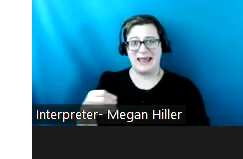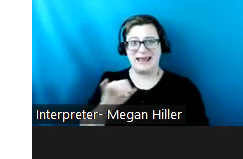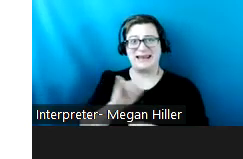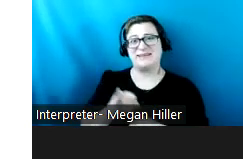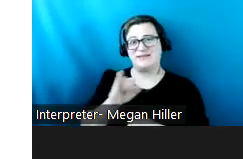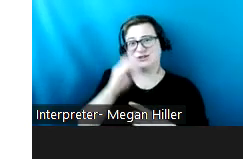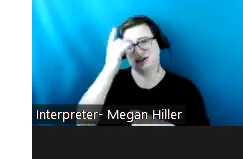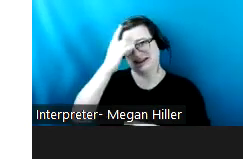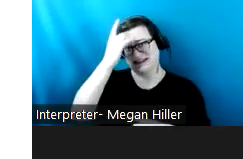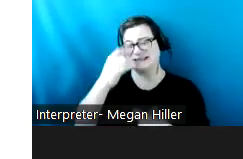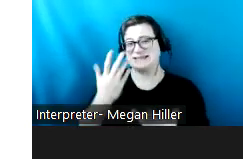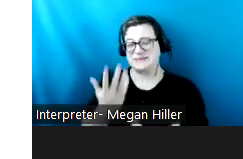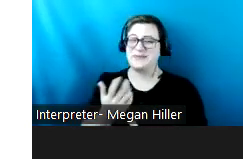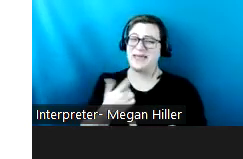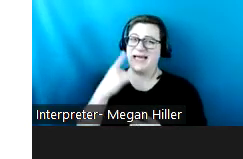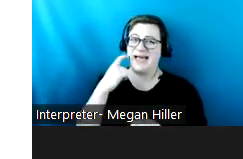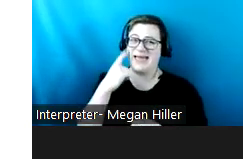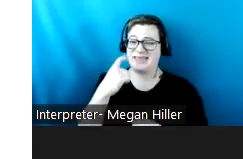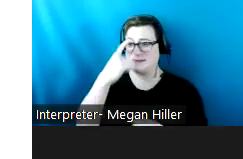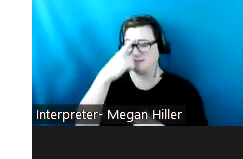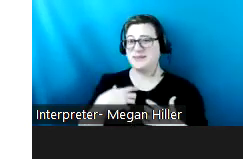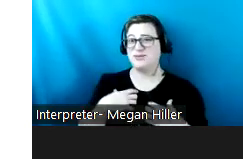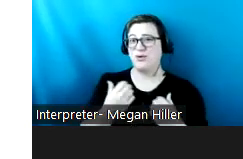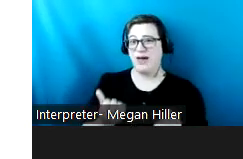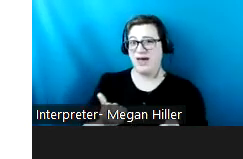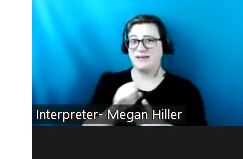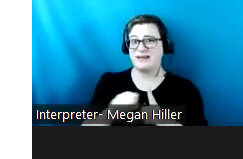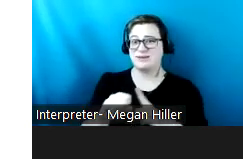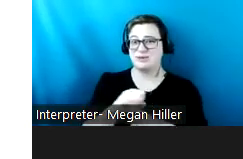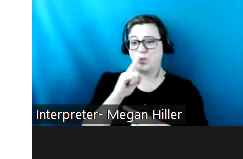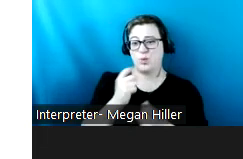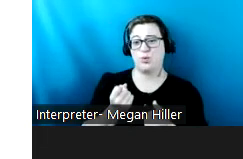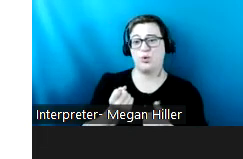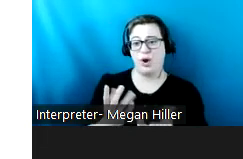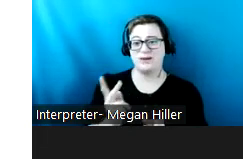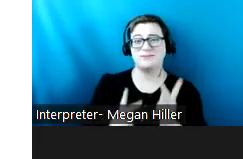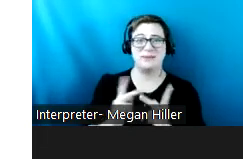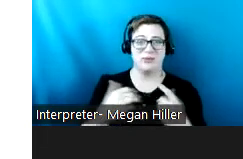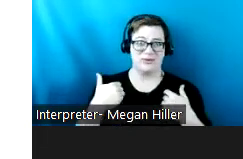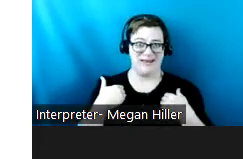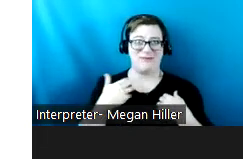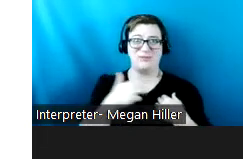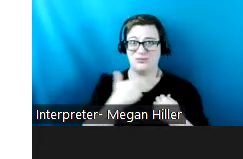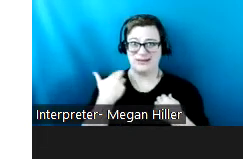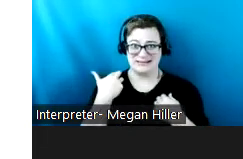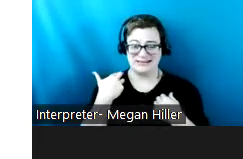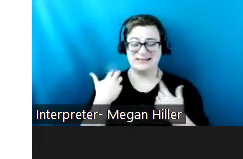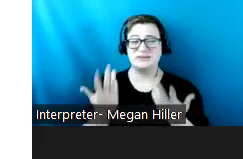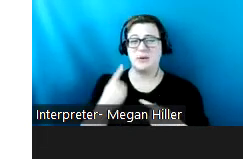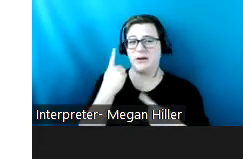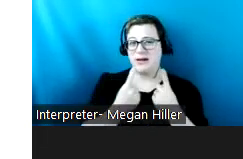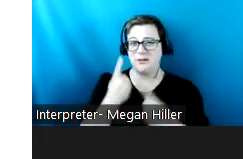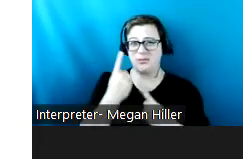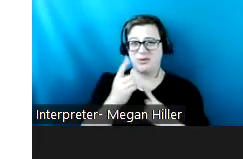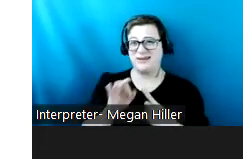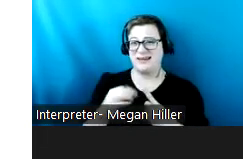would just say, I believe that there are mental health conditions that put people at these same risks. And so wonder if we might strike